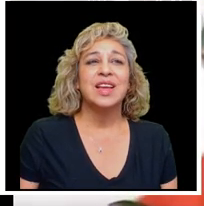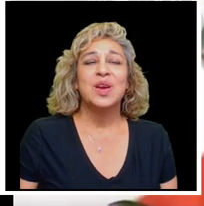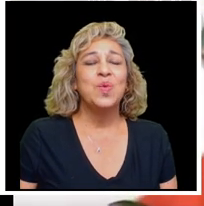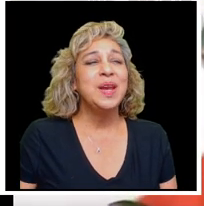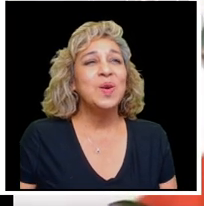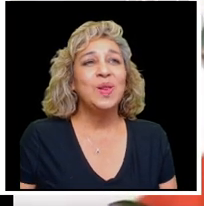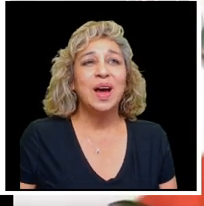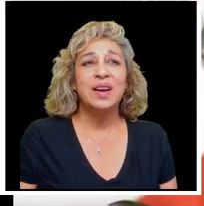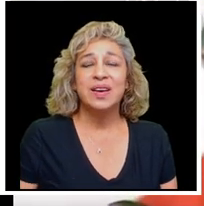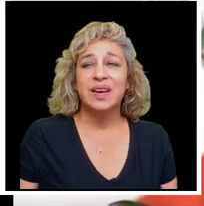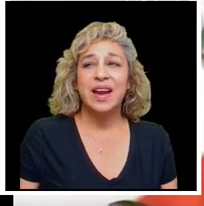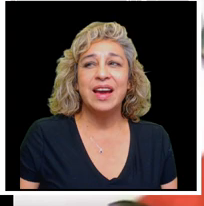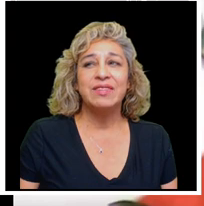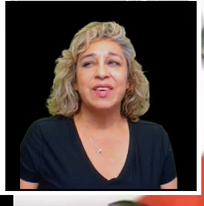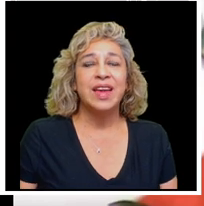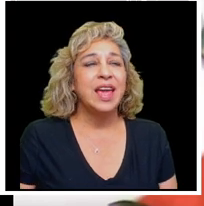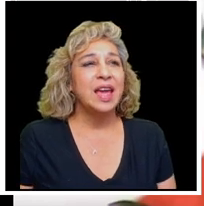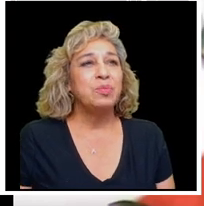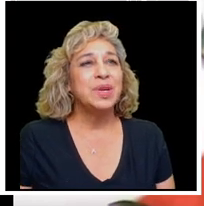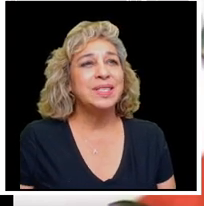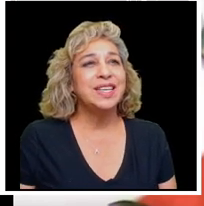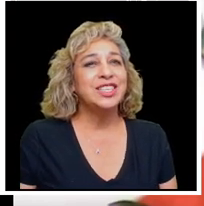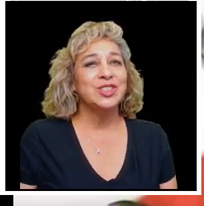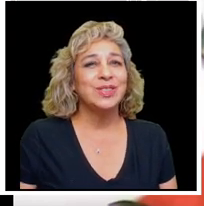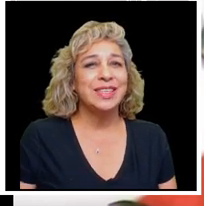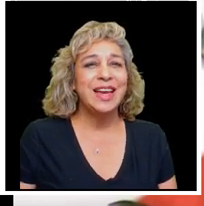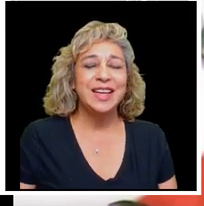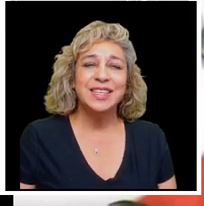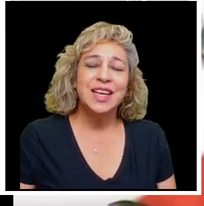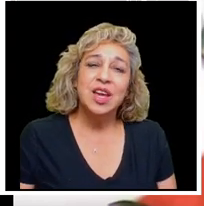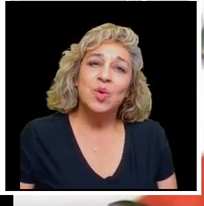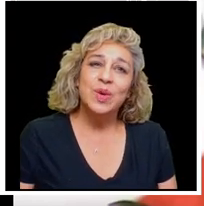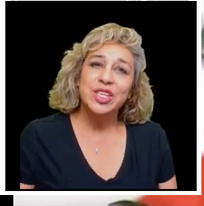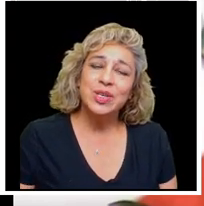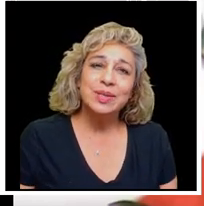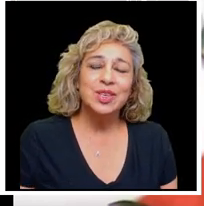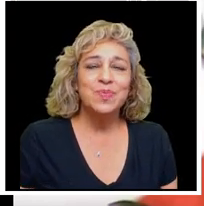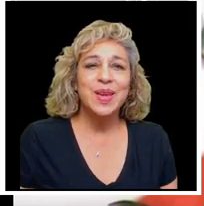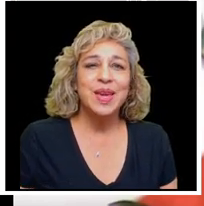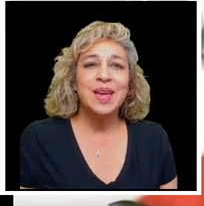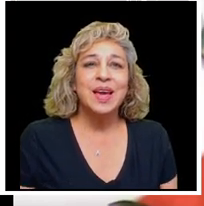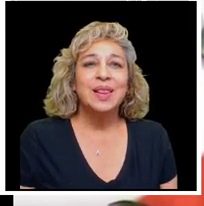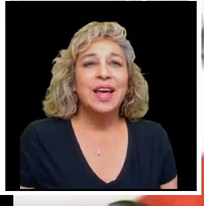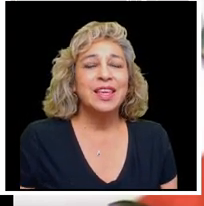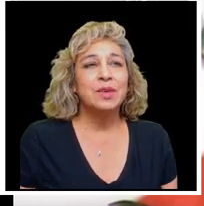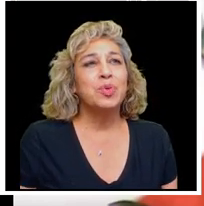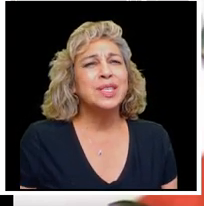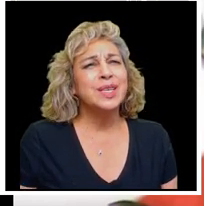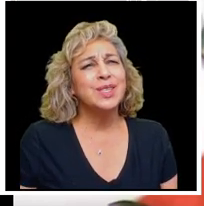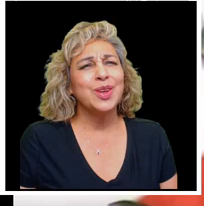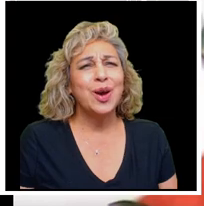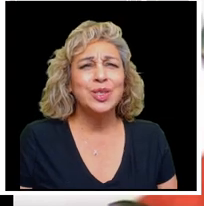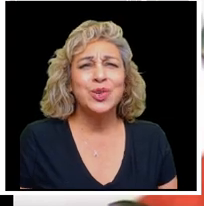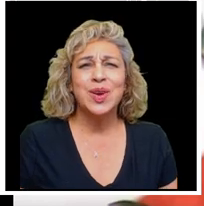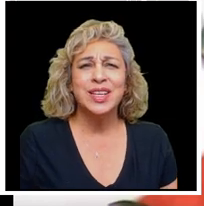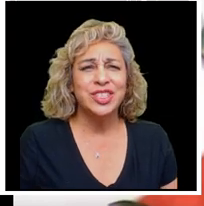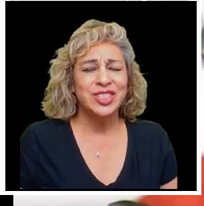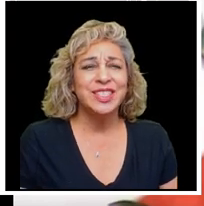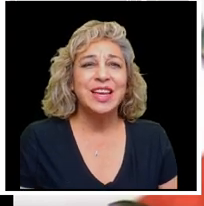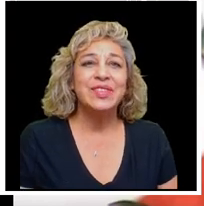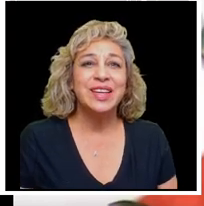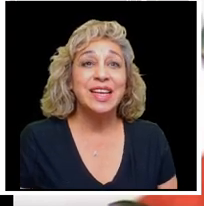we no longer have a presidential state which used to be like the president's entourage